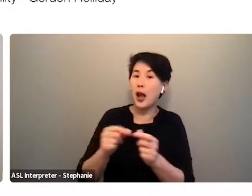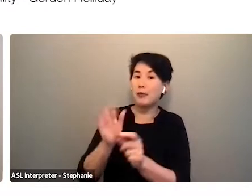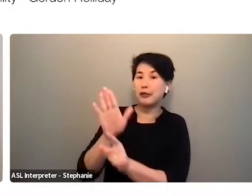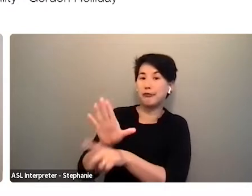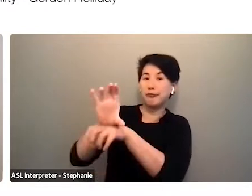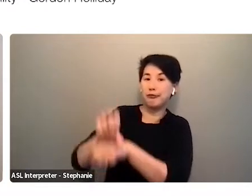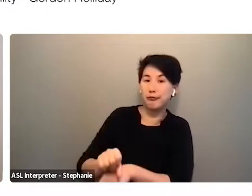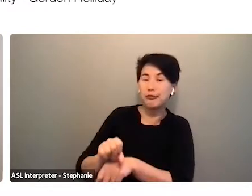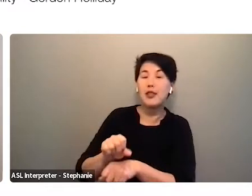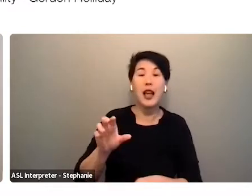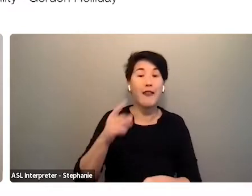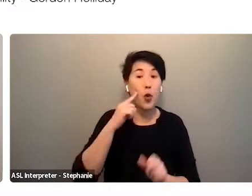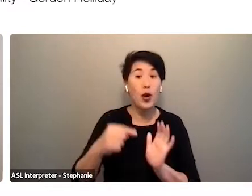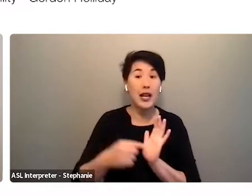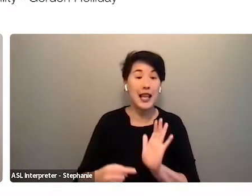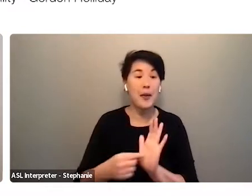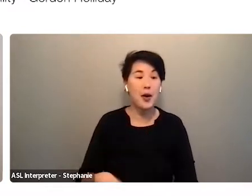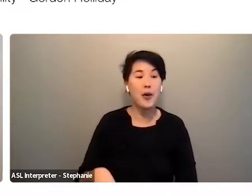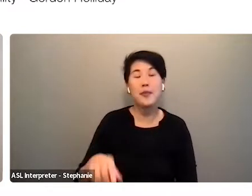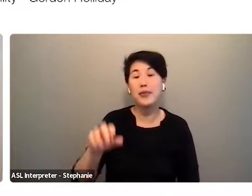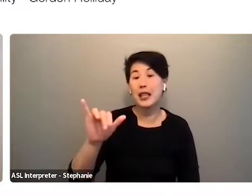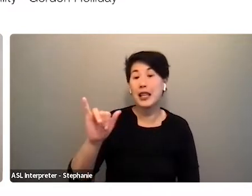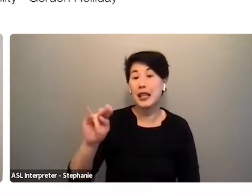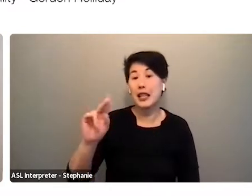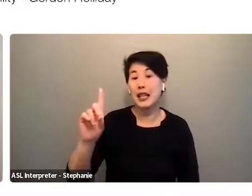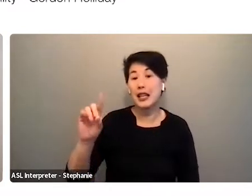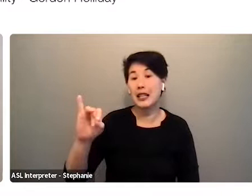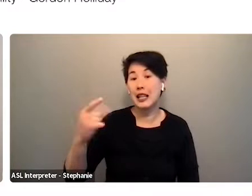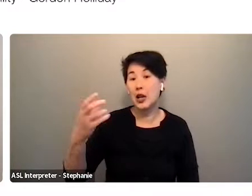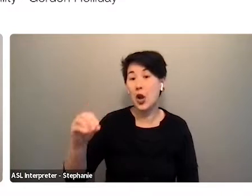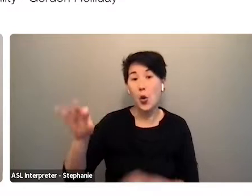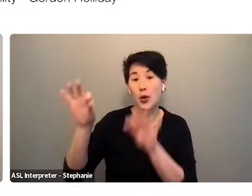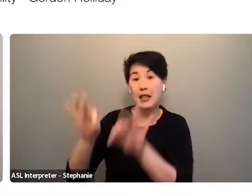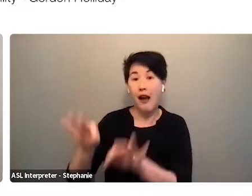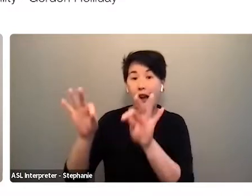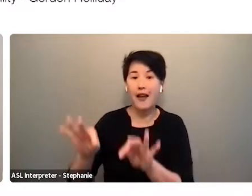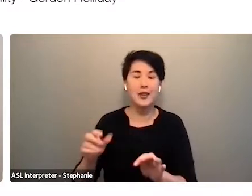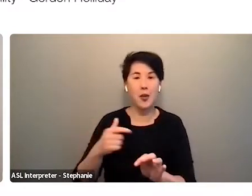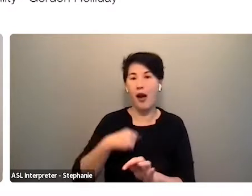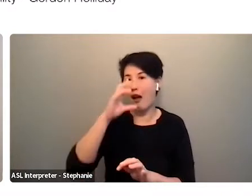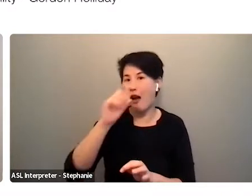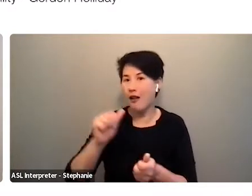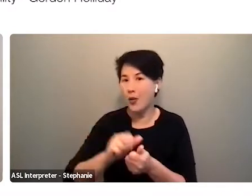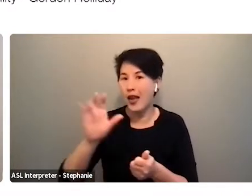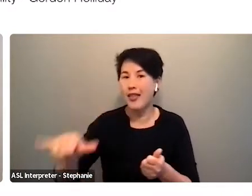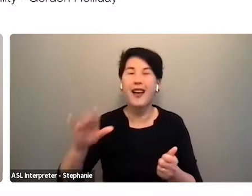fan of like the indigo denim out there, and just so many different brands like Capitalism,